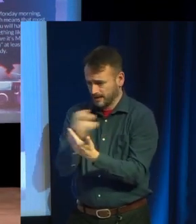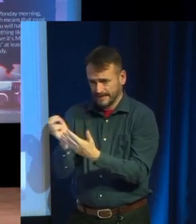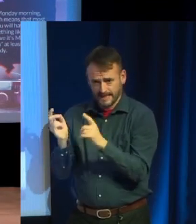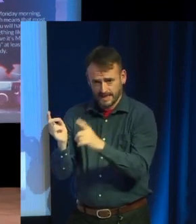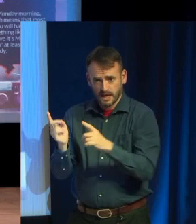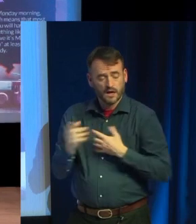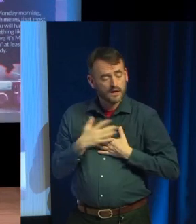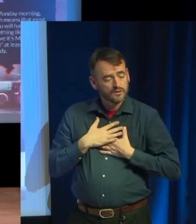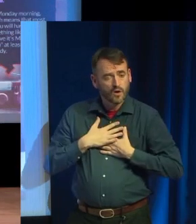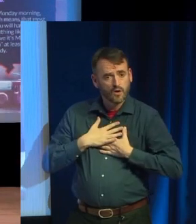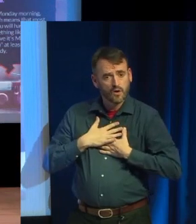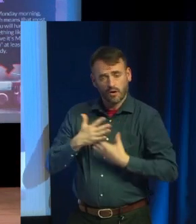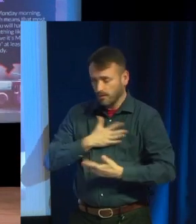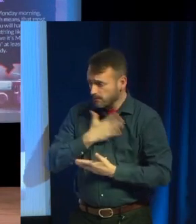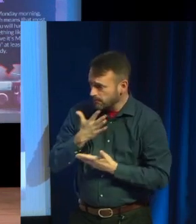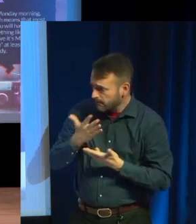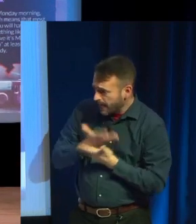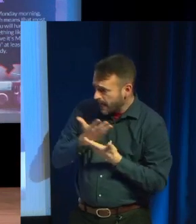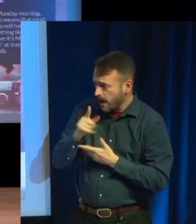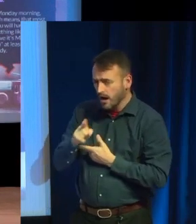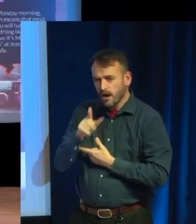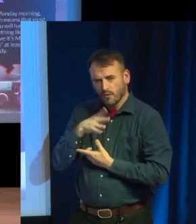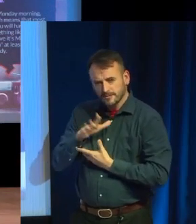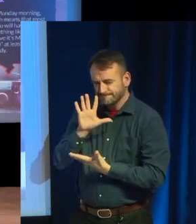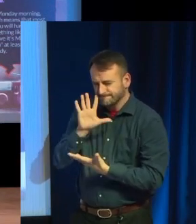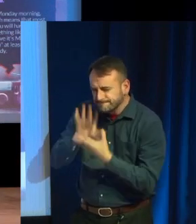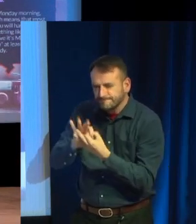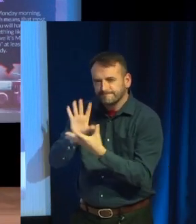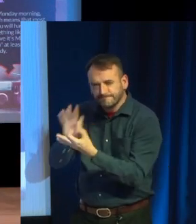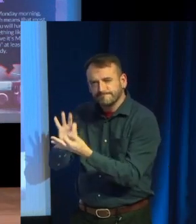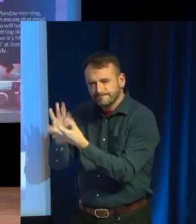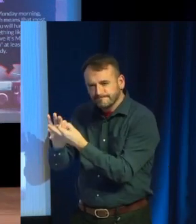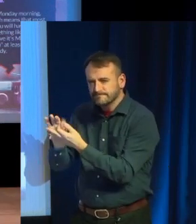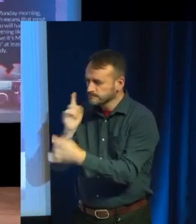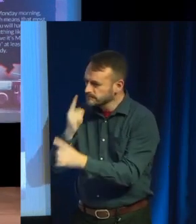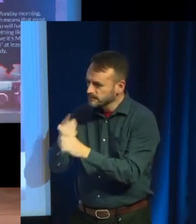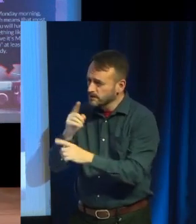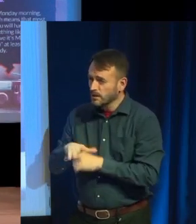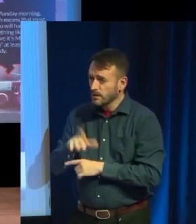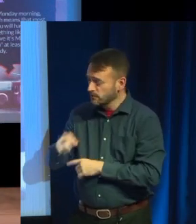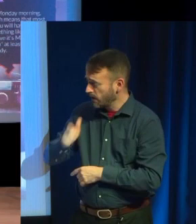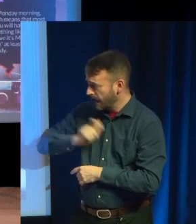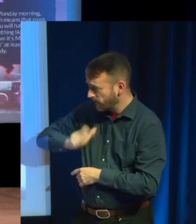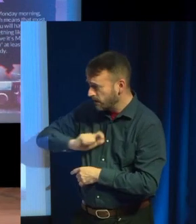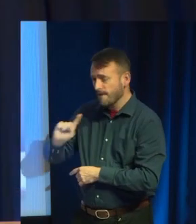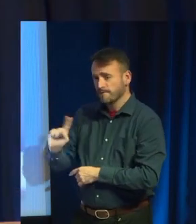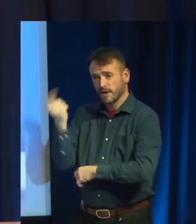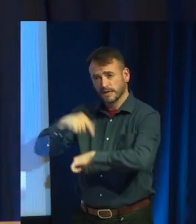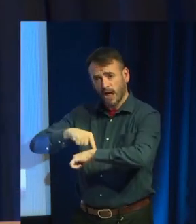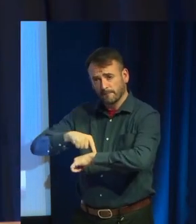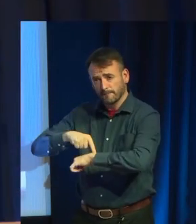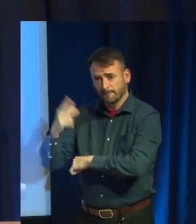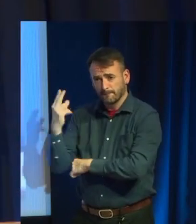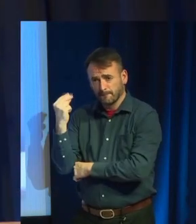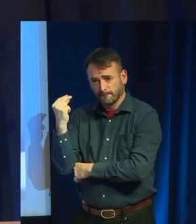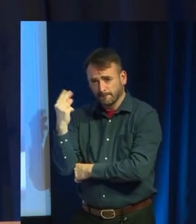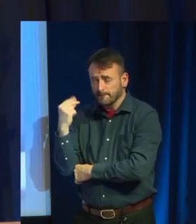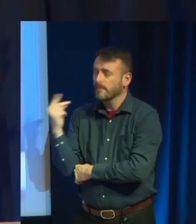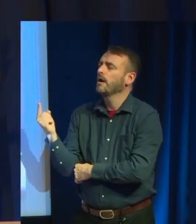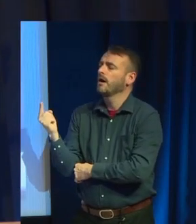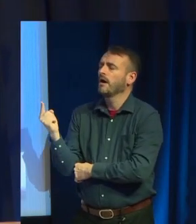as you can. So making sure that the first time they get to know a character, there's something in there, apart from